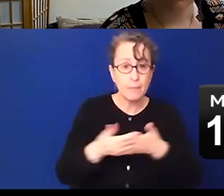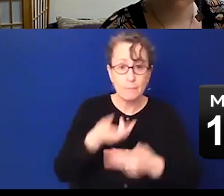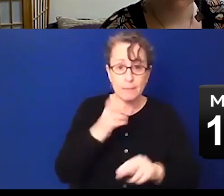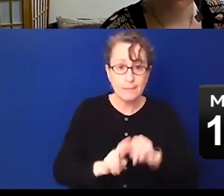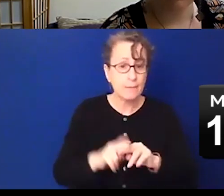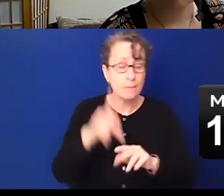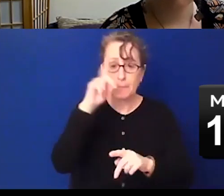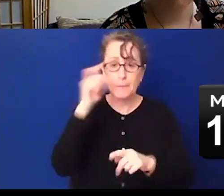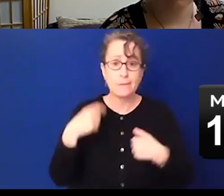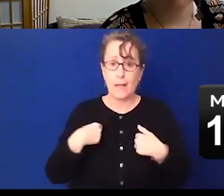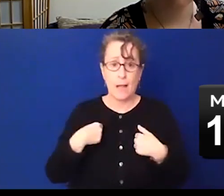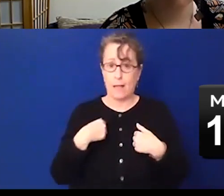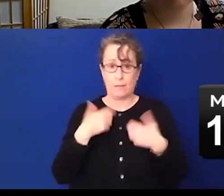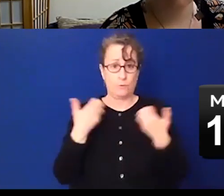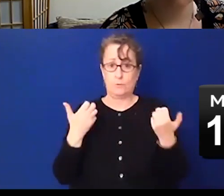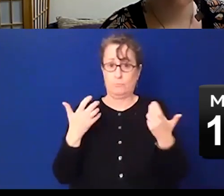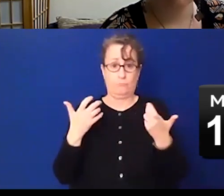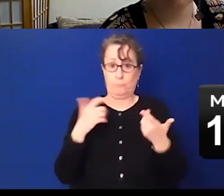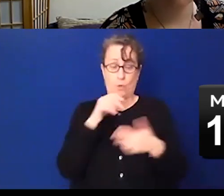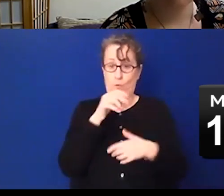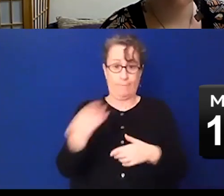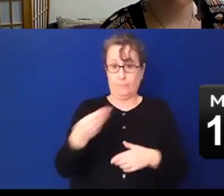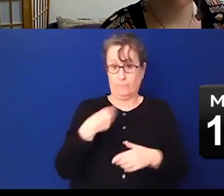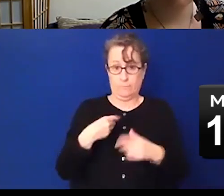receipts. But just so that our